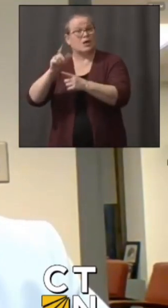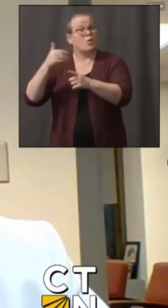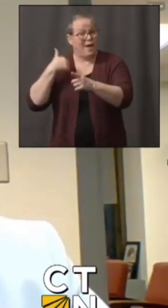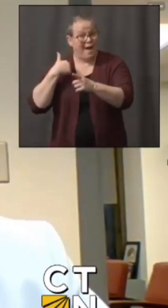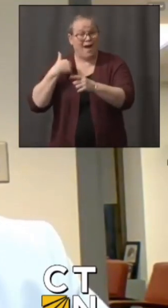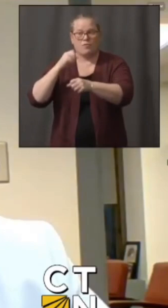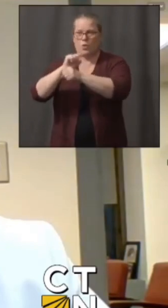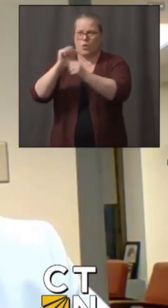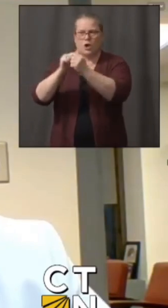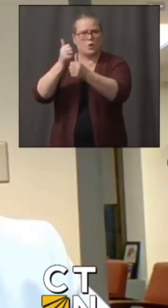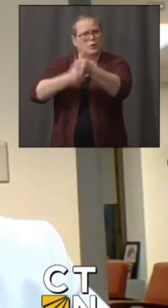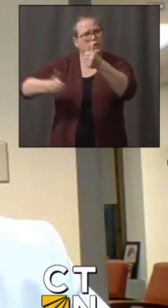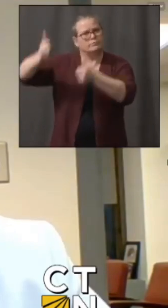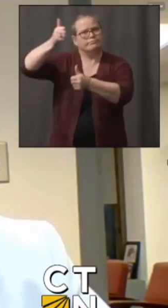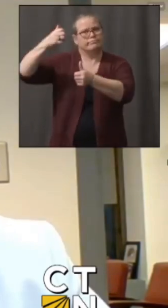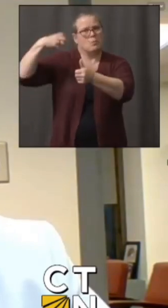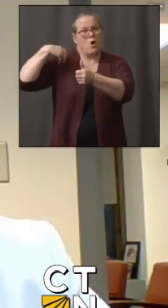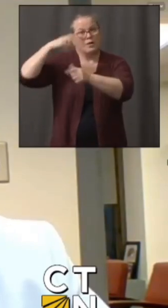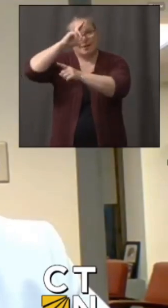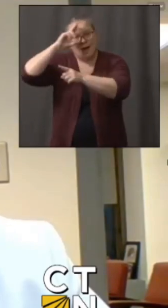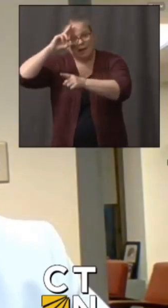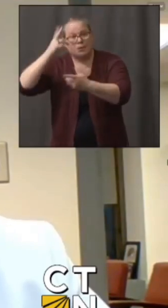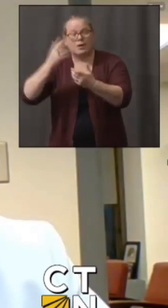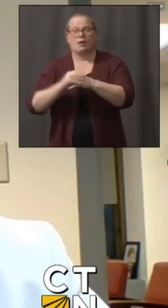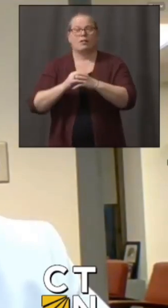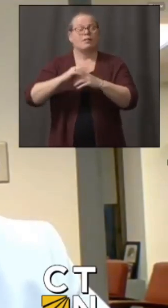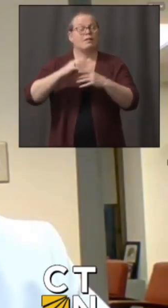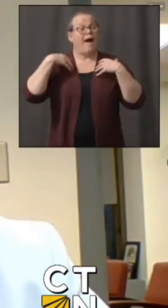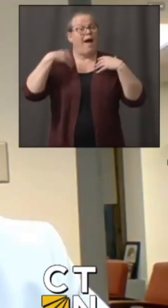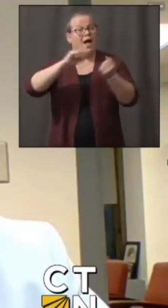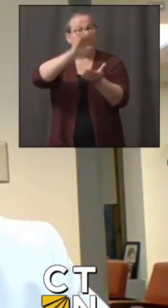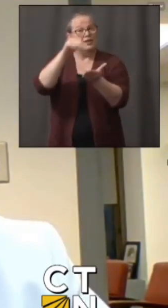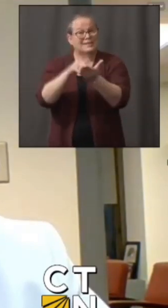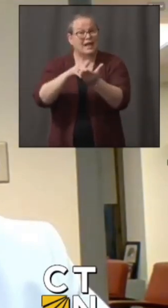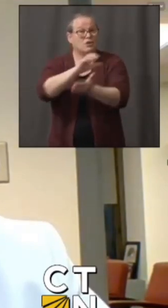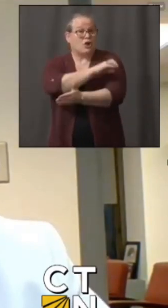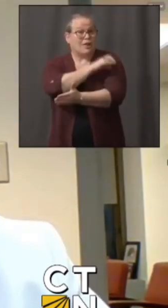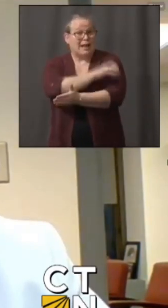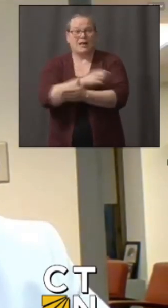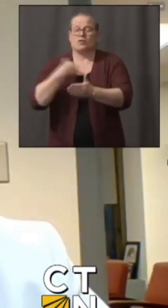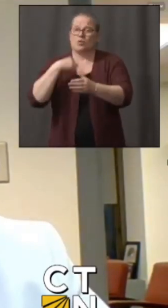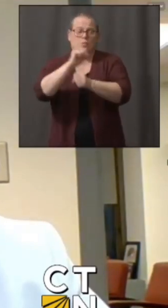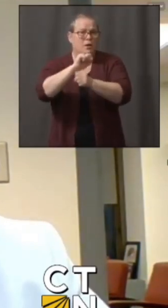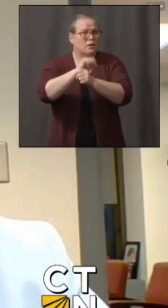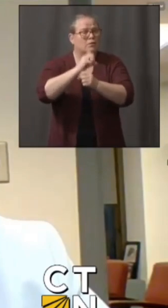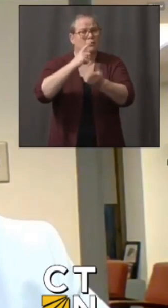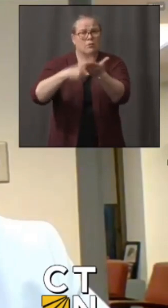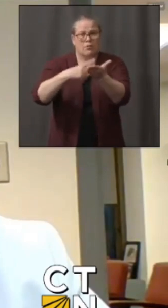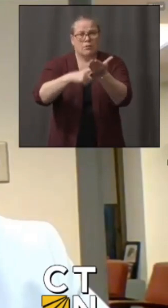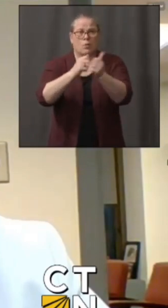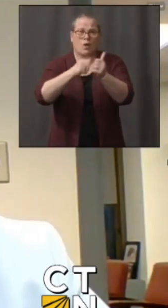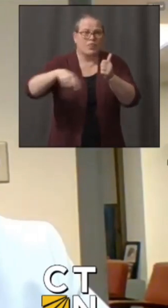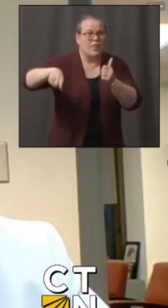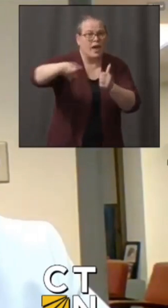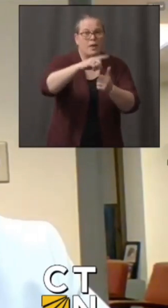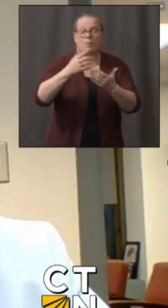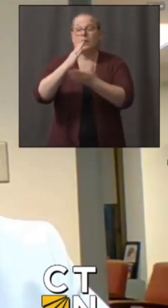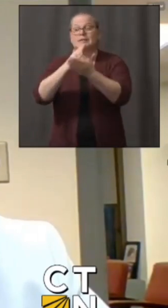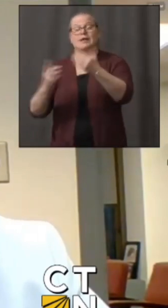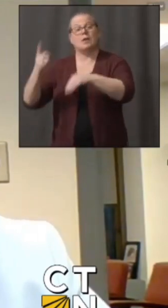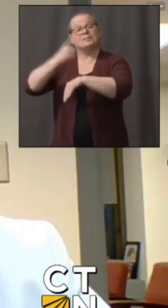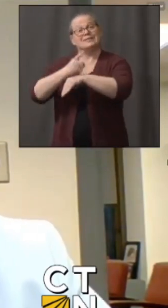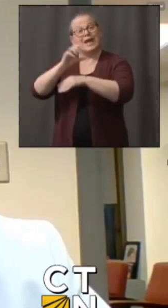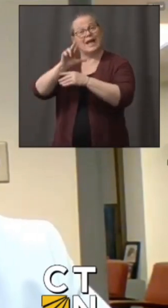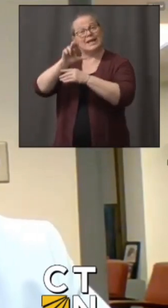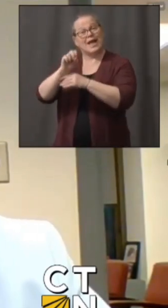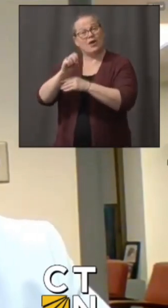with our superintendent. We're working to set up childcare at some of our nonprofits in order to support parents that are still